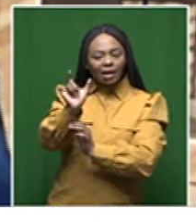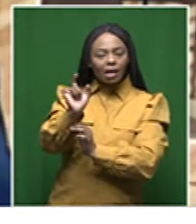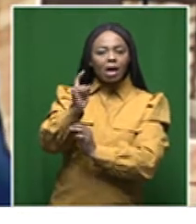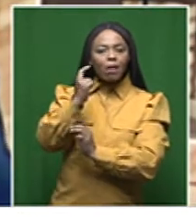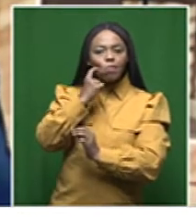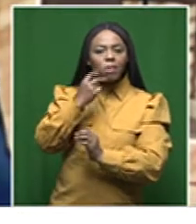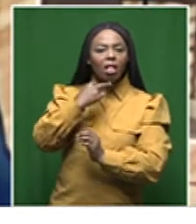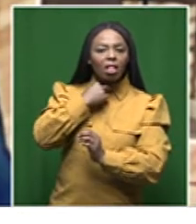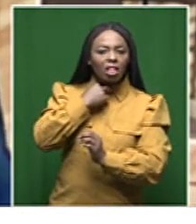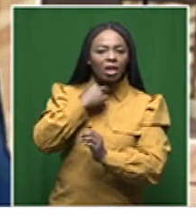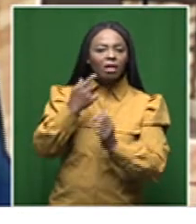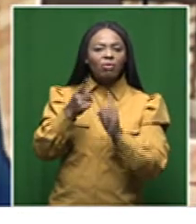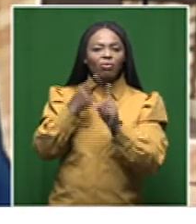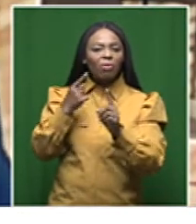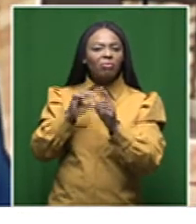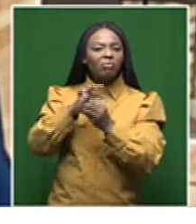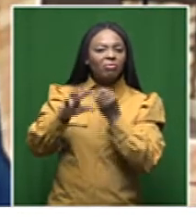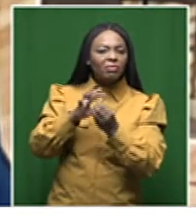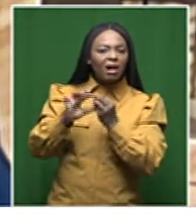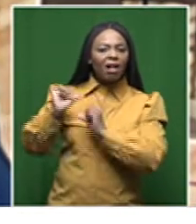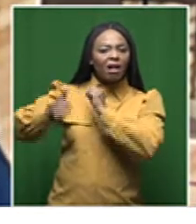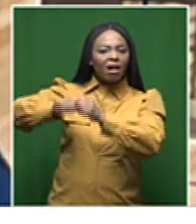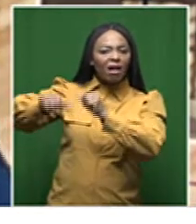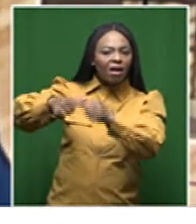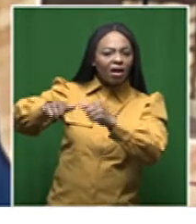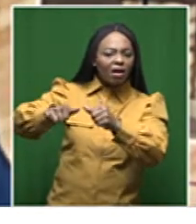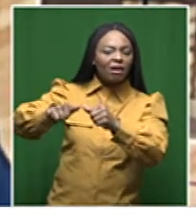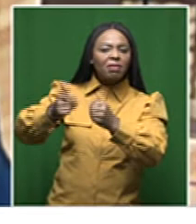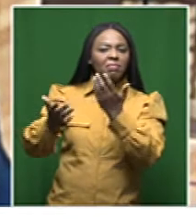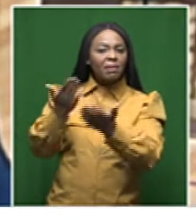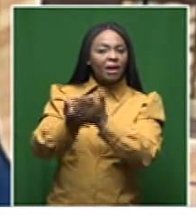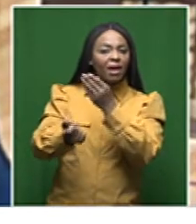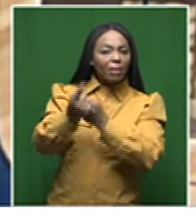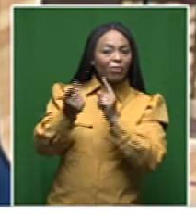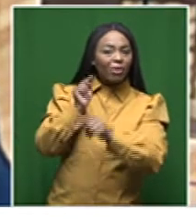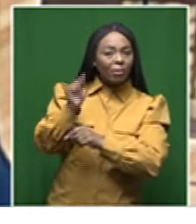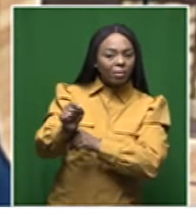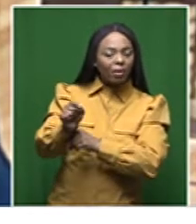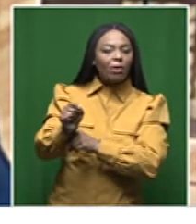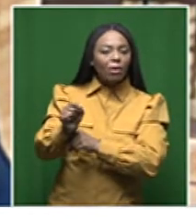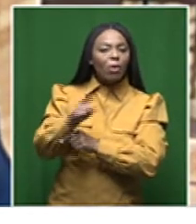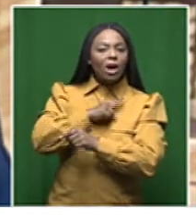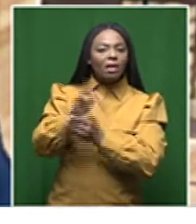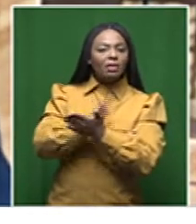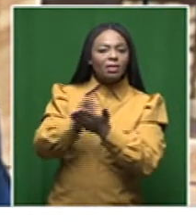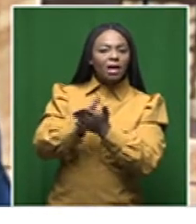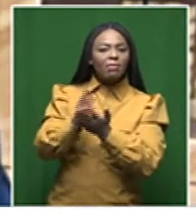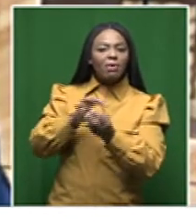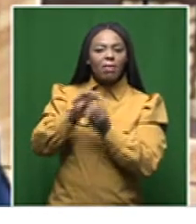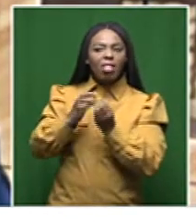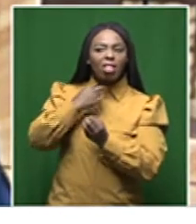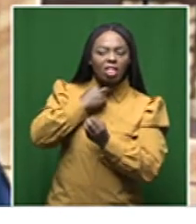from geographic region and to societal perspective. But in simple terms, we say if people